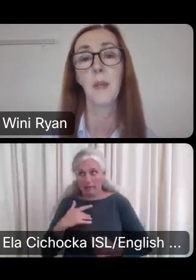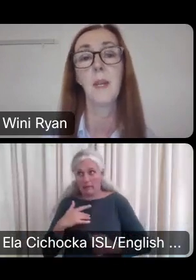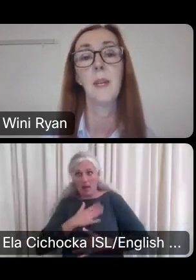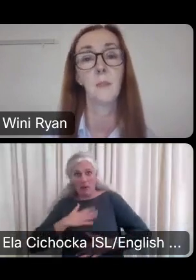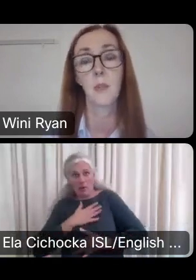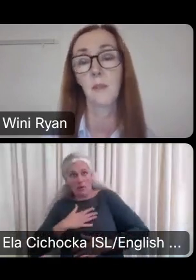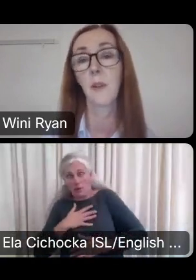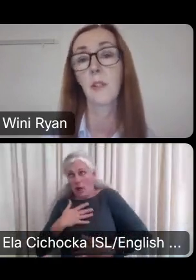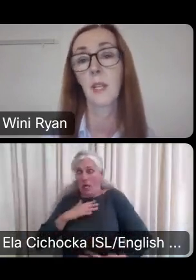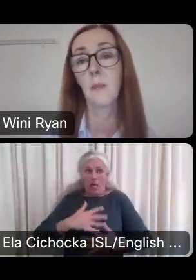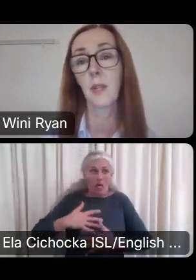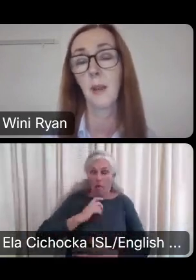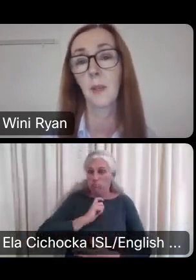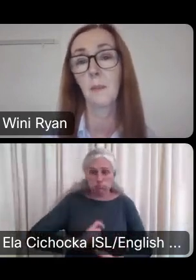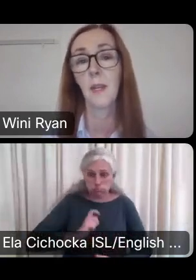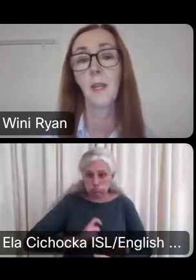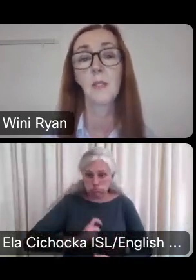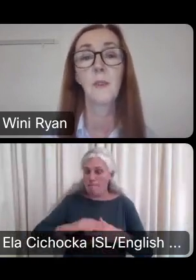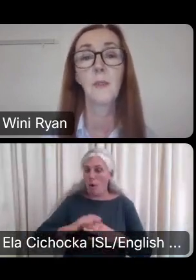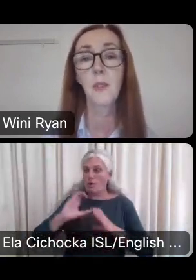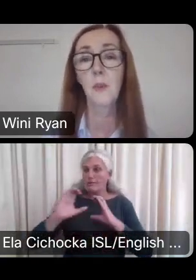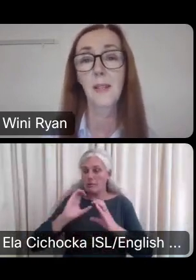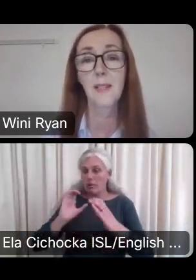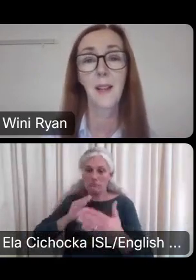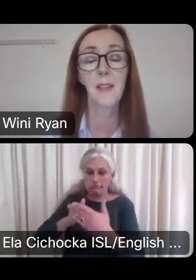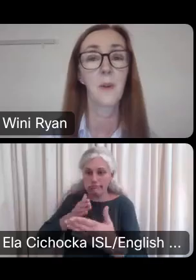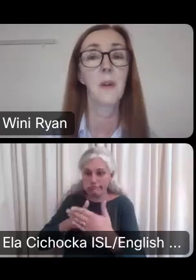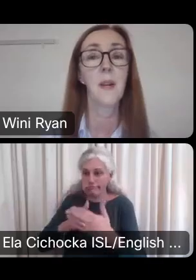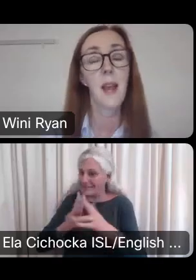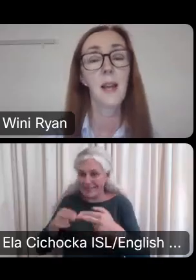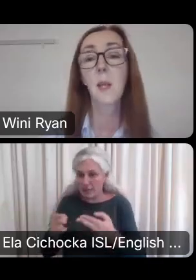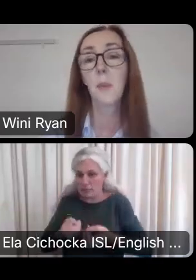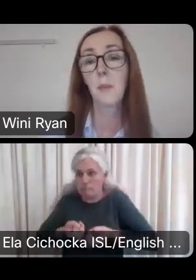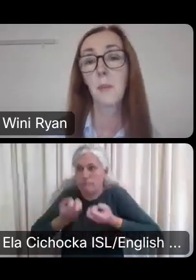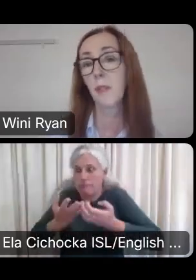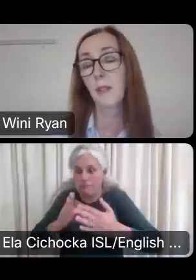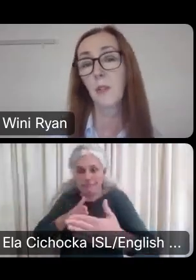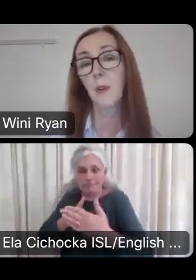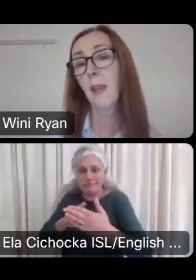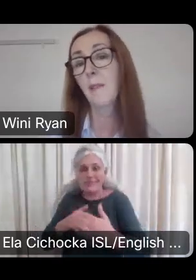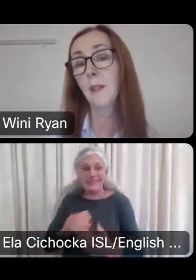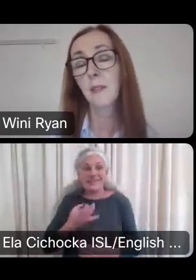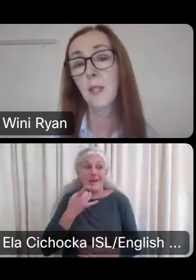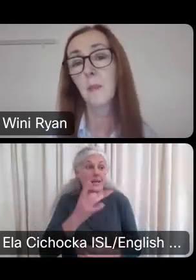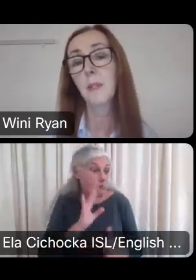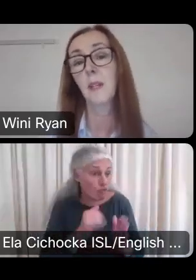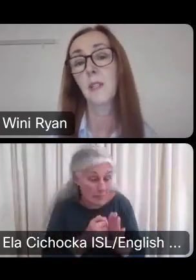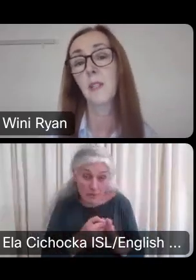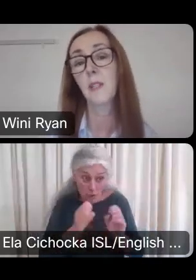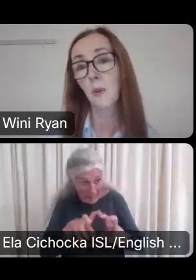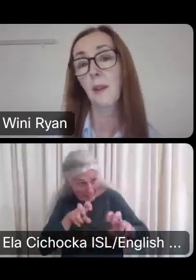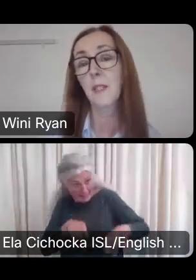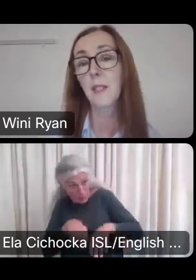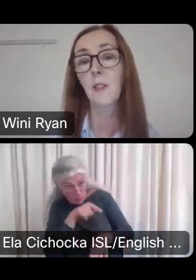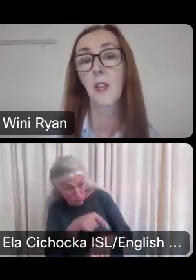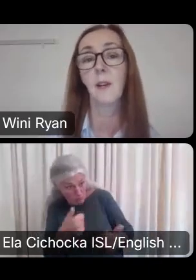up, it's more difficult to communicate with me. So if you do things like, you know, asking permission, is it okay if I sit here beside you? Is it